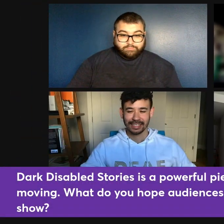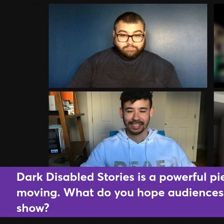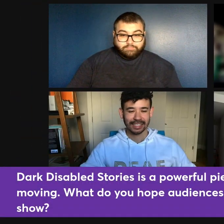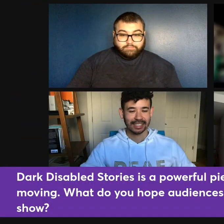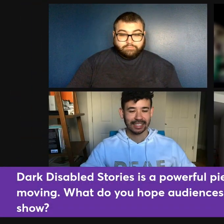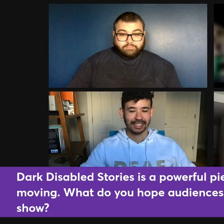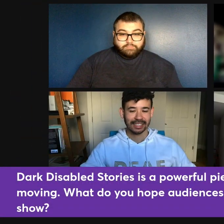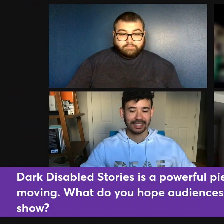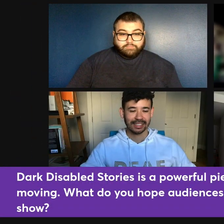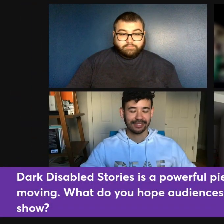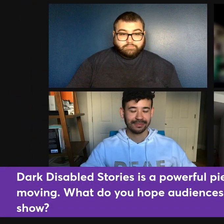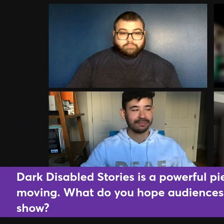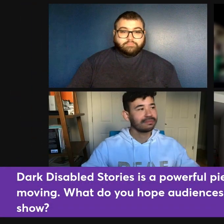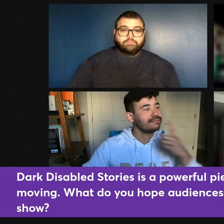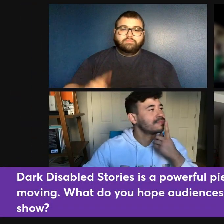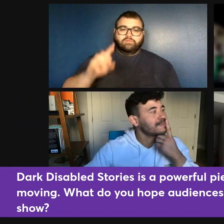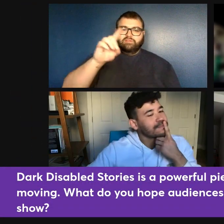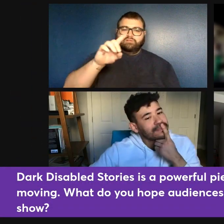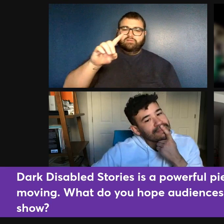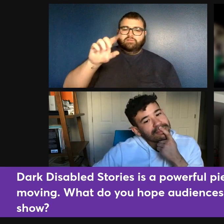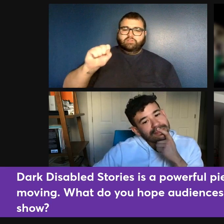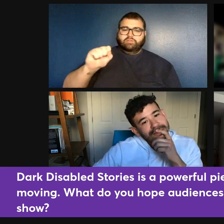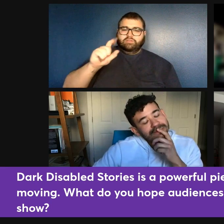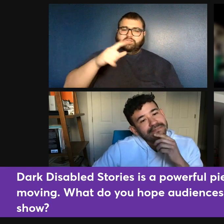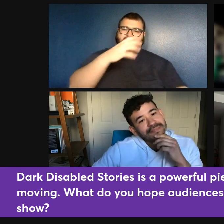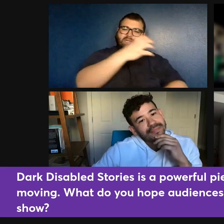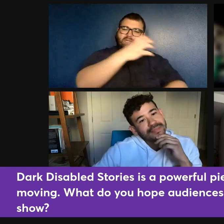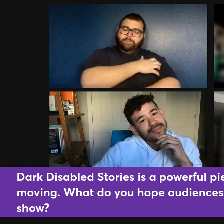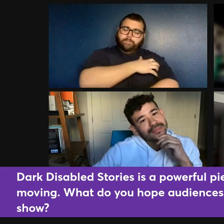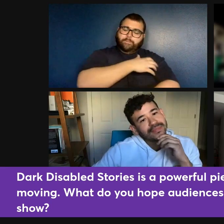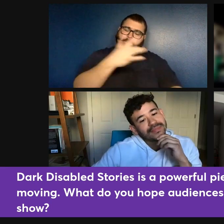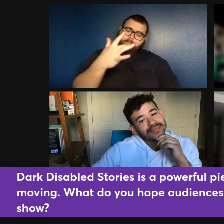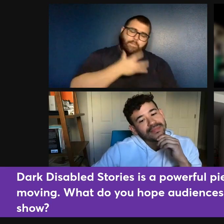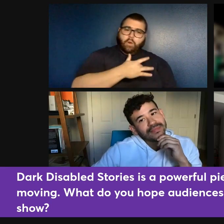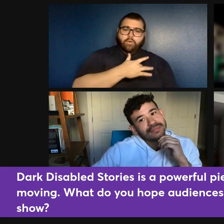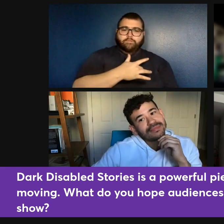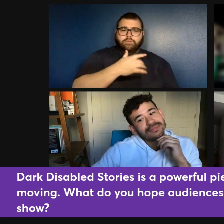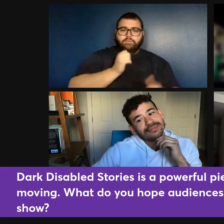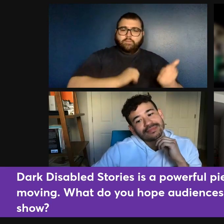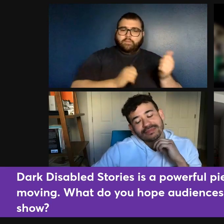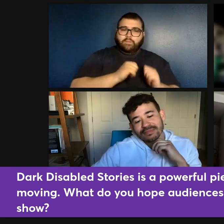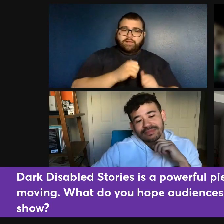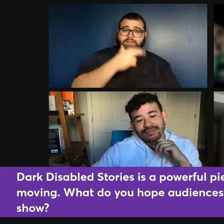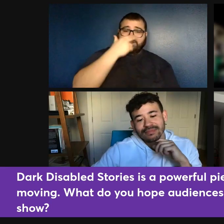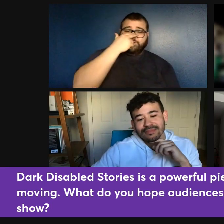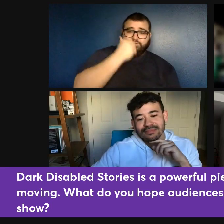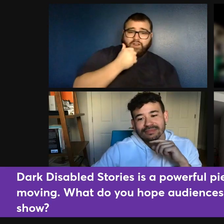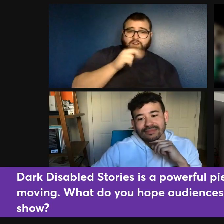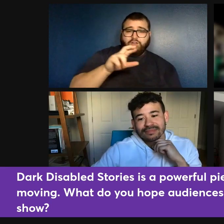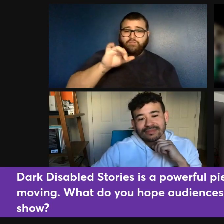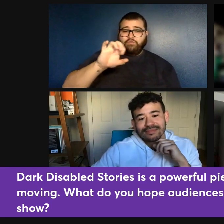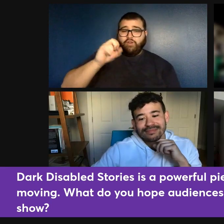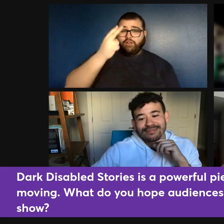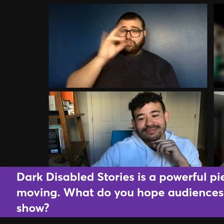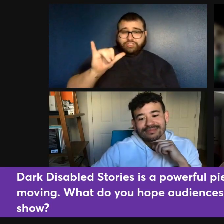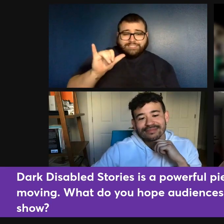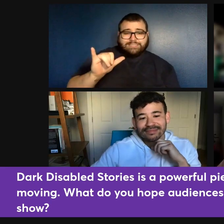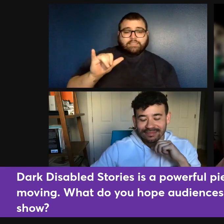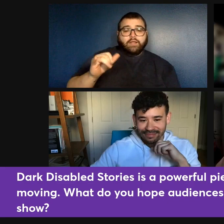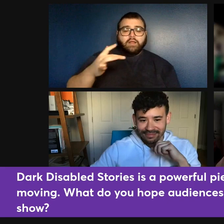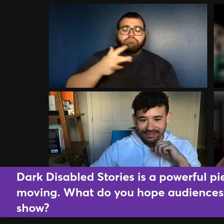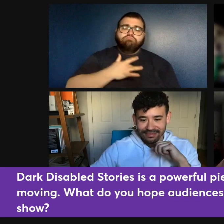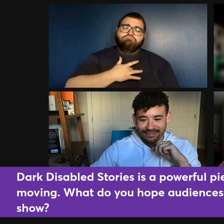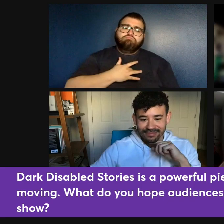There it is. All right. Dark Disabled Stories is a powerful piece, funny, raunchy, and